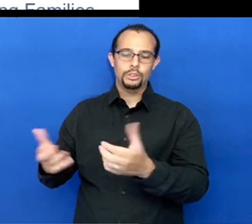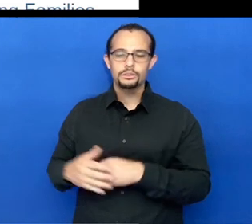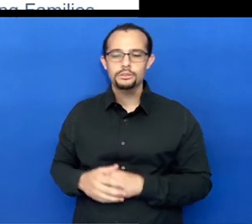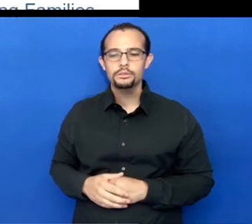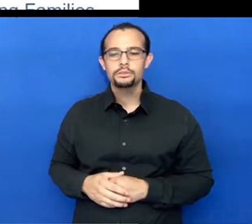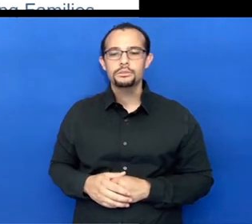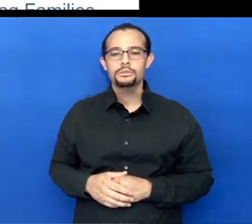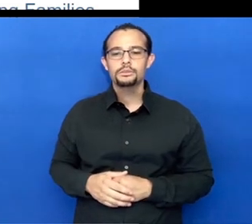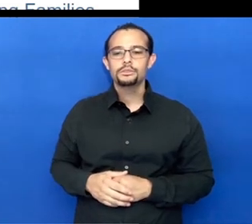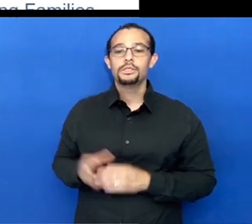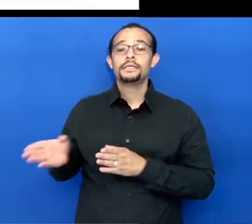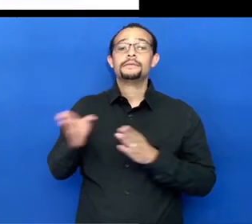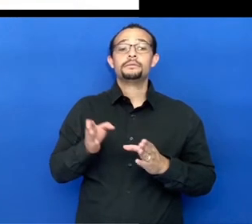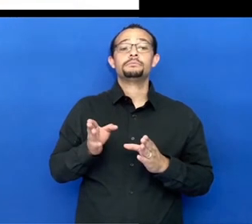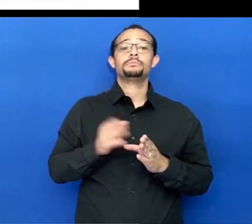that's listed here.